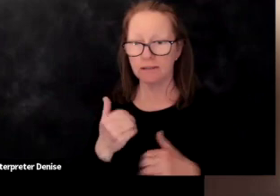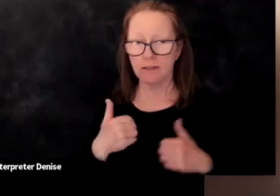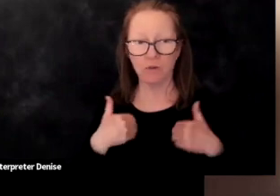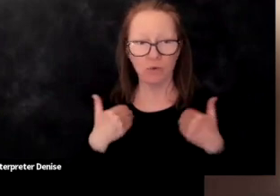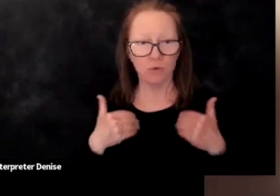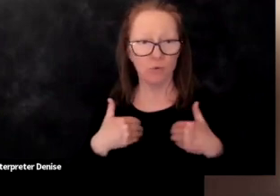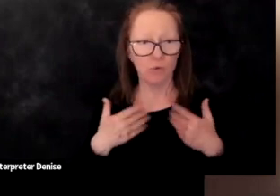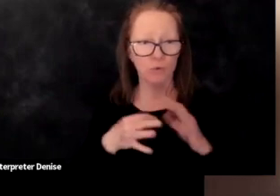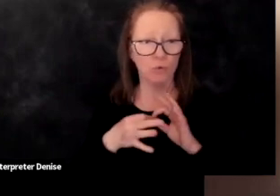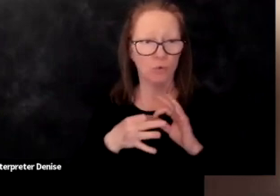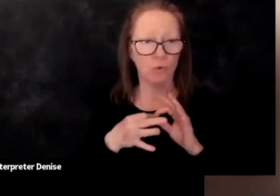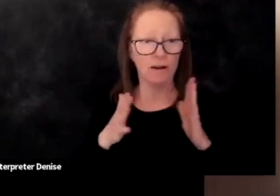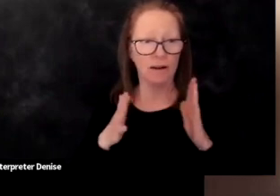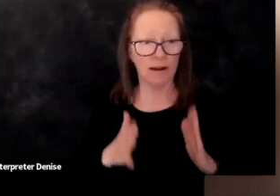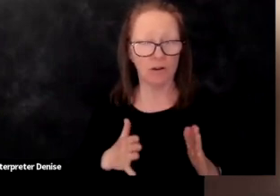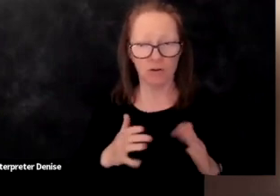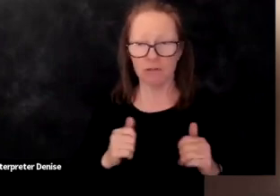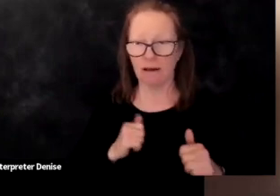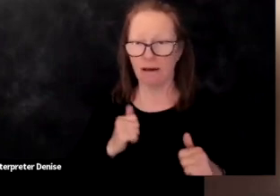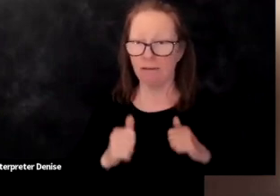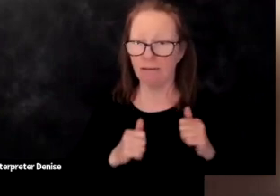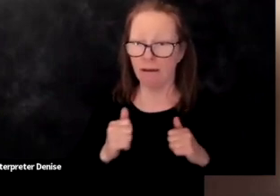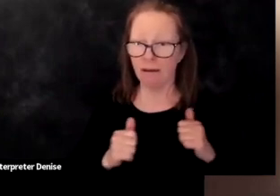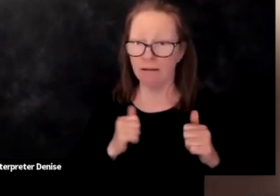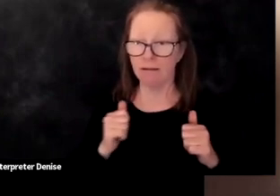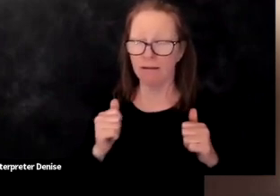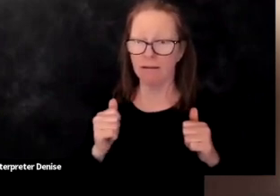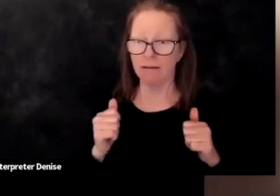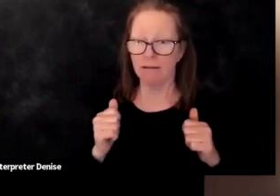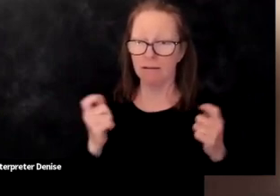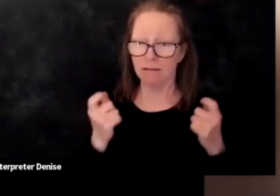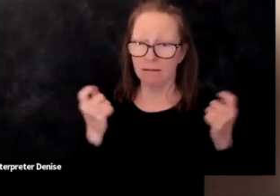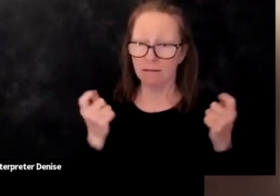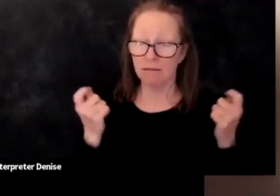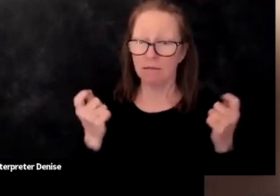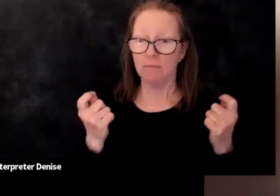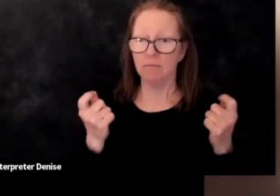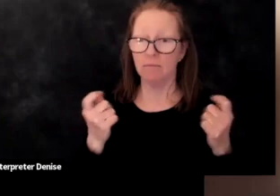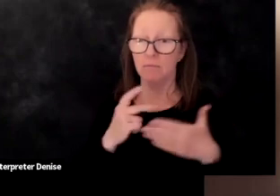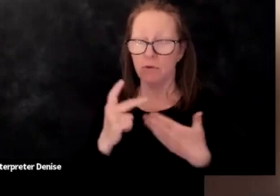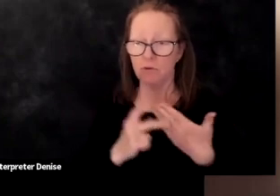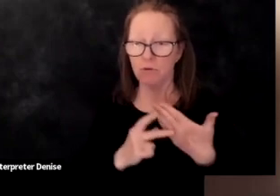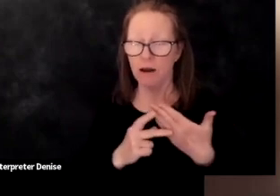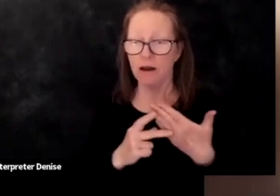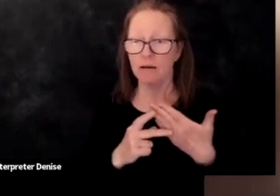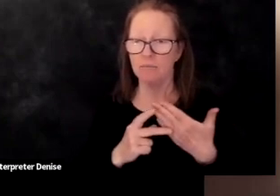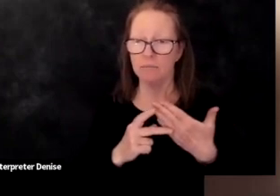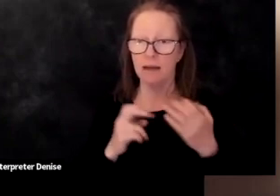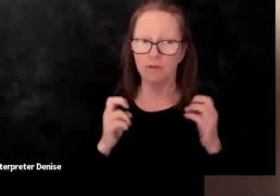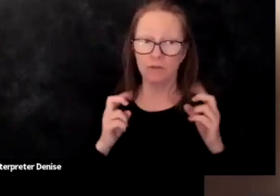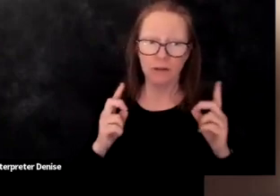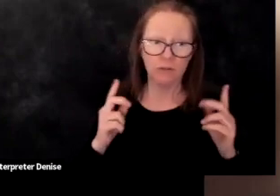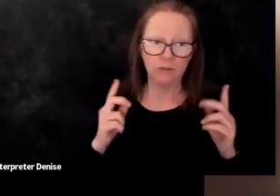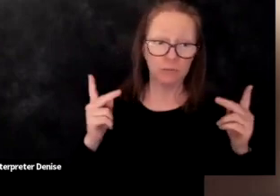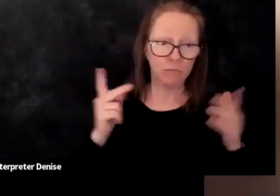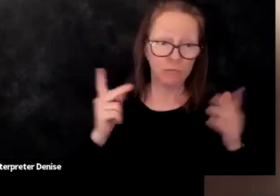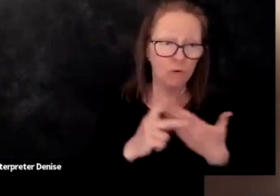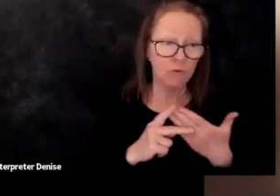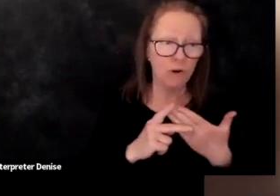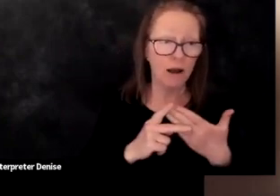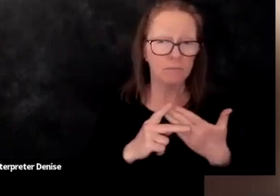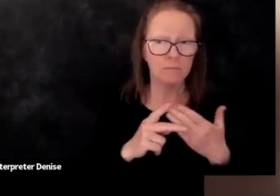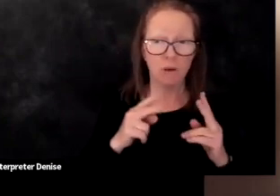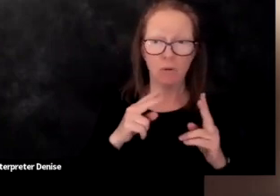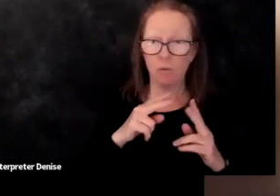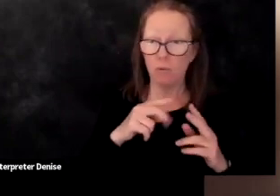coordinators for athletic programs, other educational programs. I think we're going to rely on them tonight to sort of get